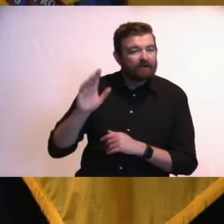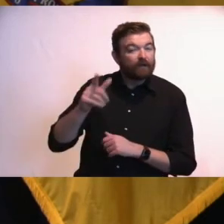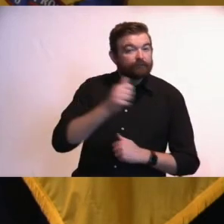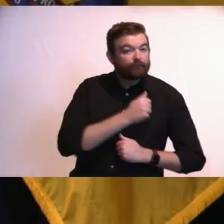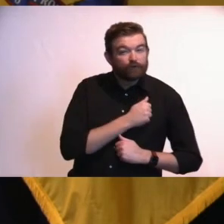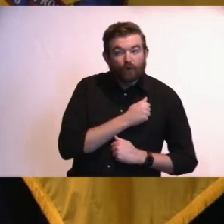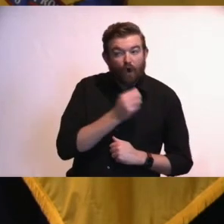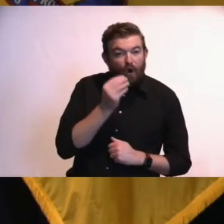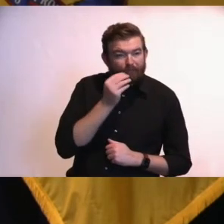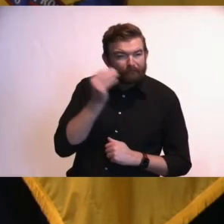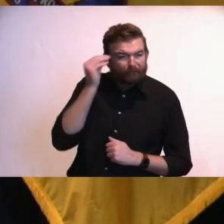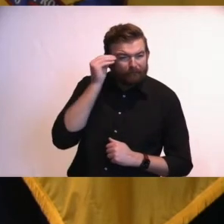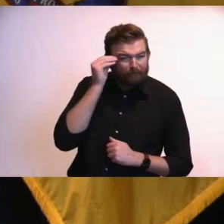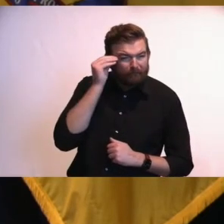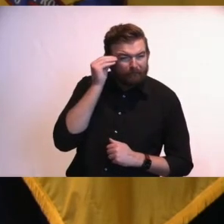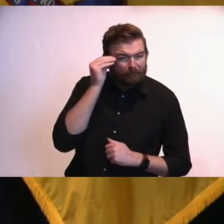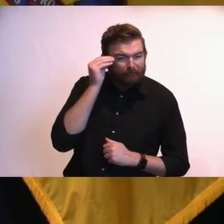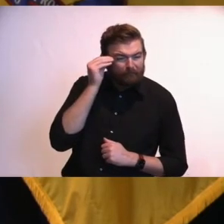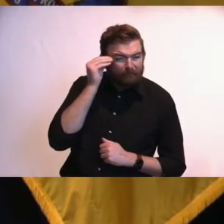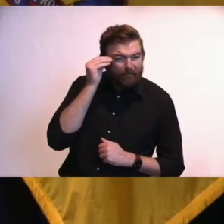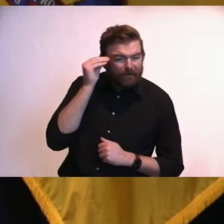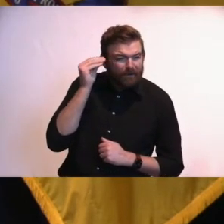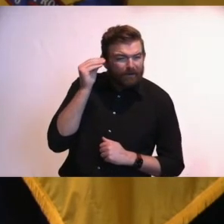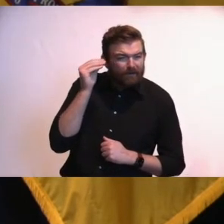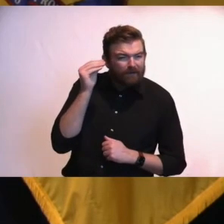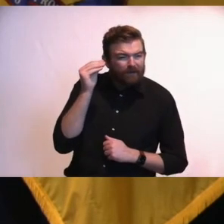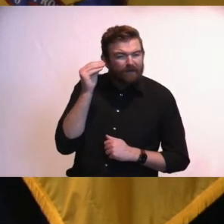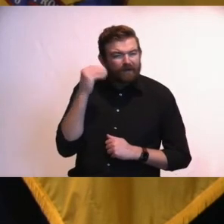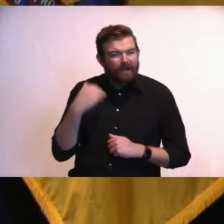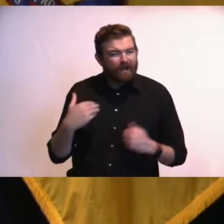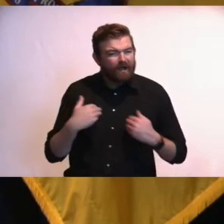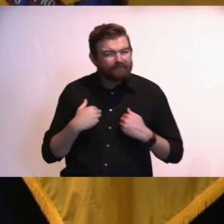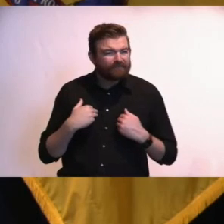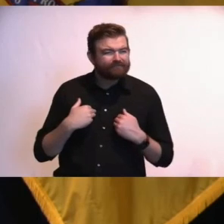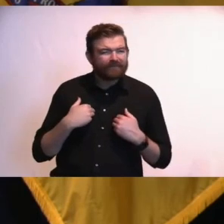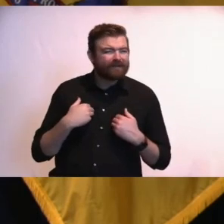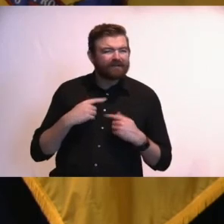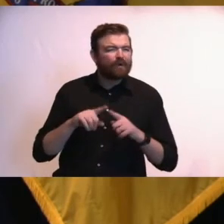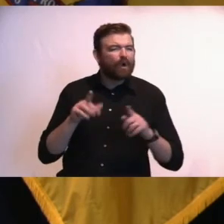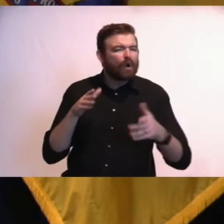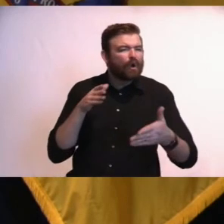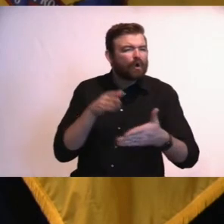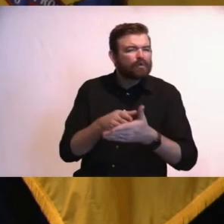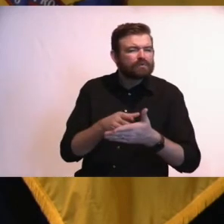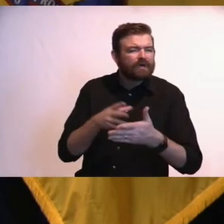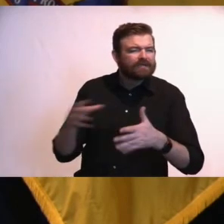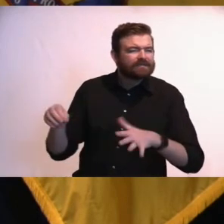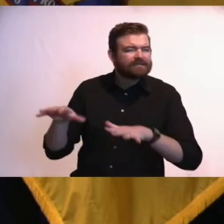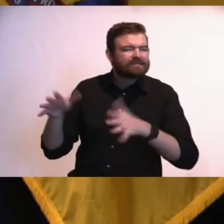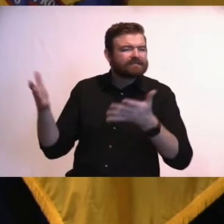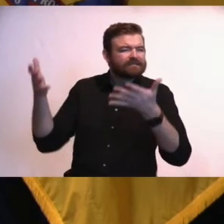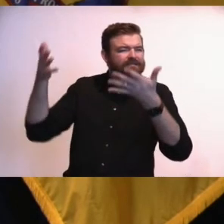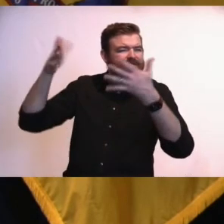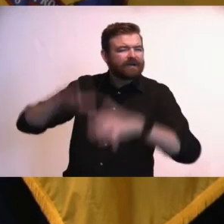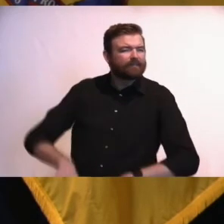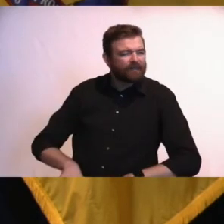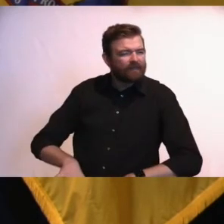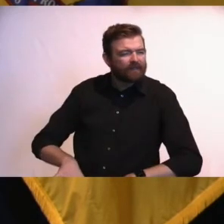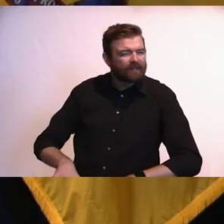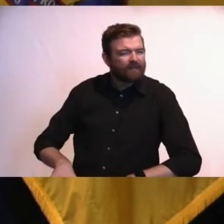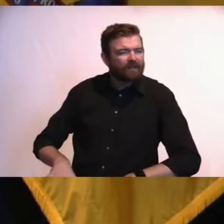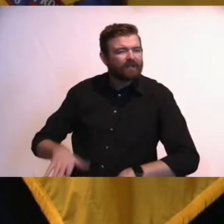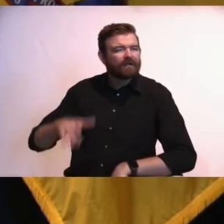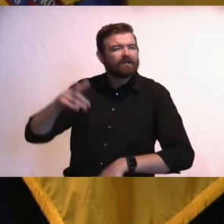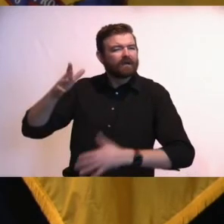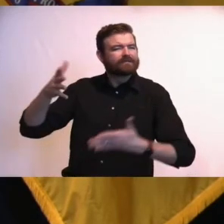million settlement on the veterans' homes, I know you haven't spoken that much about it, but I'd just like to ask you this. Are you open to a settlement with the families